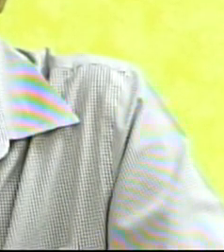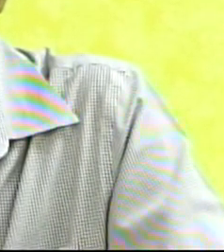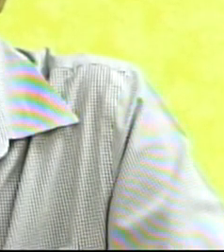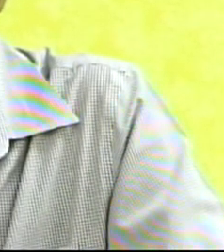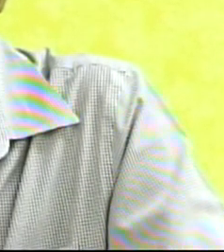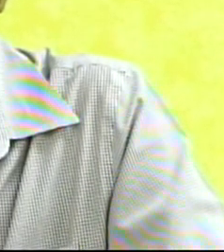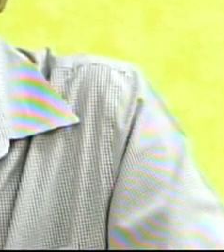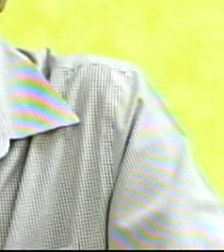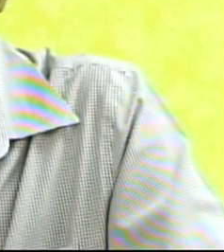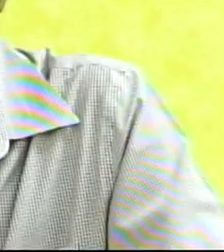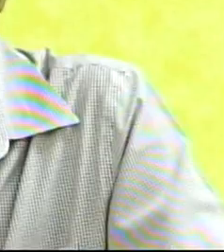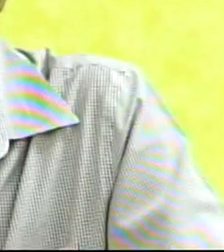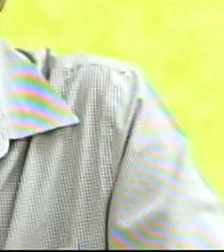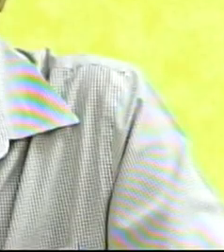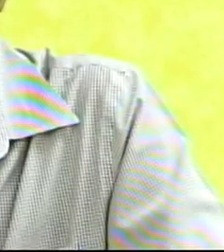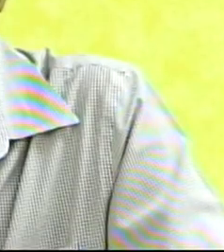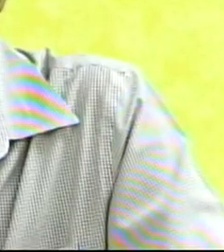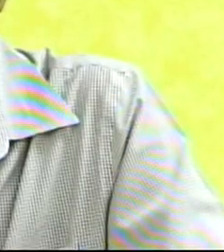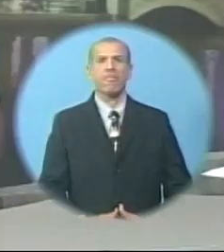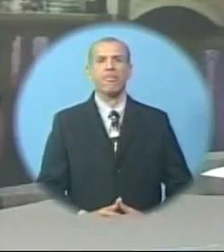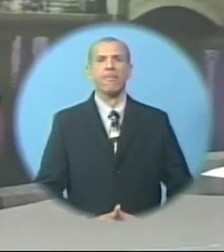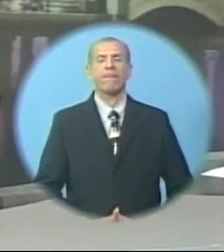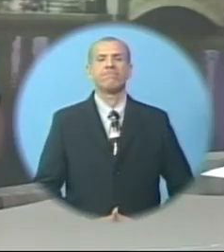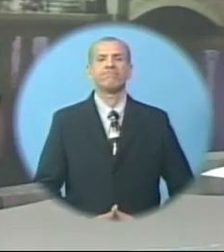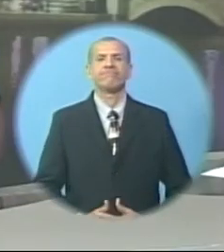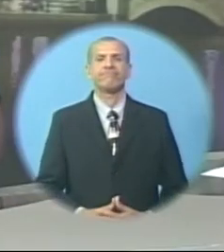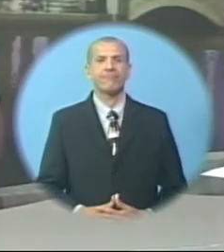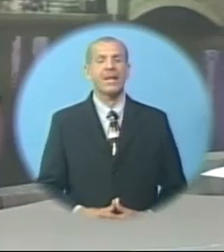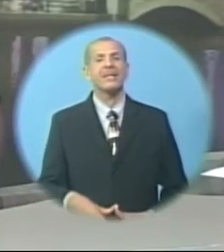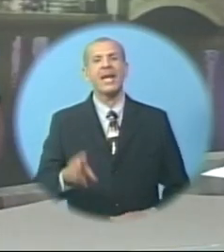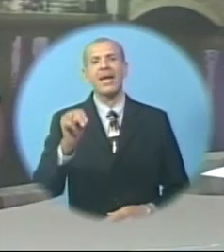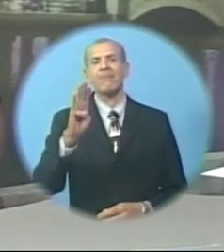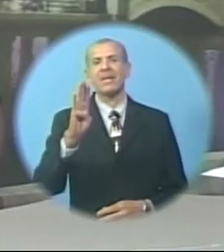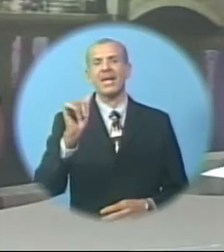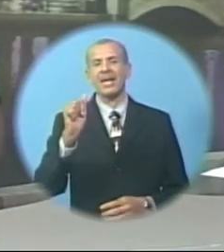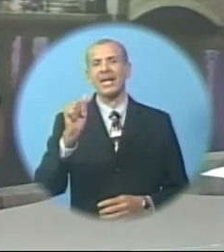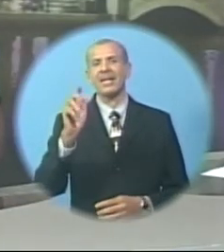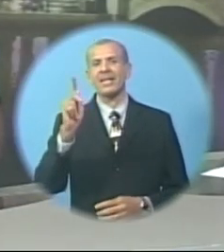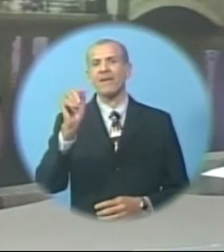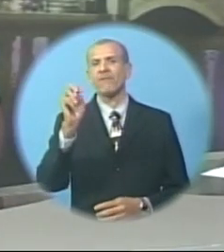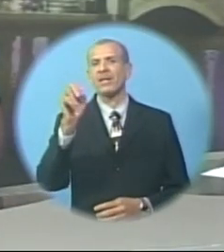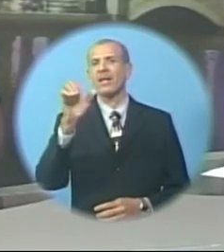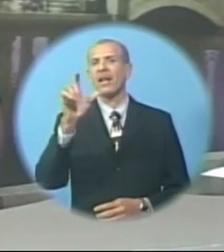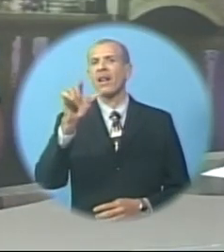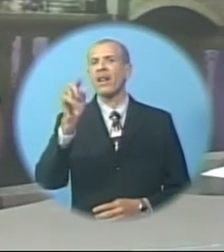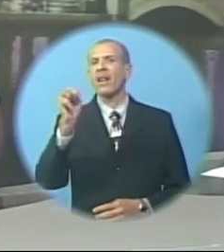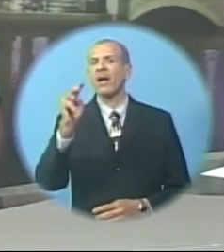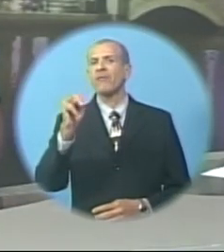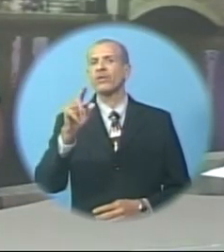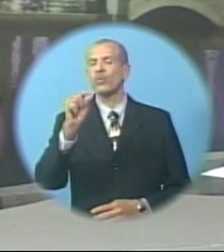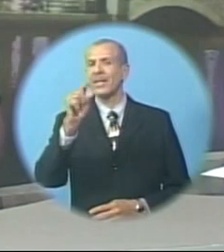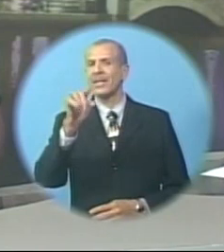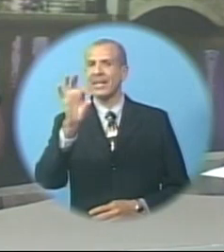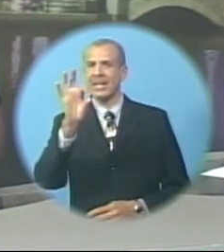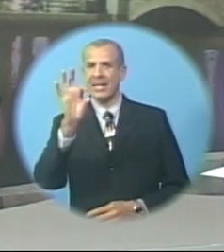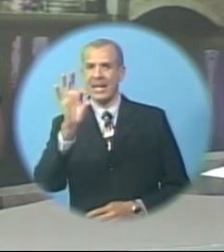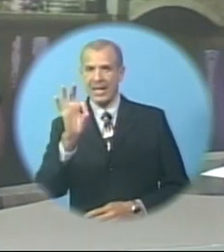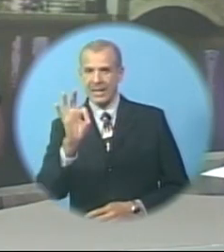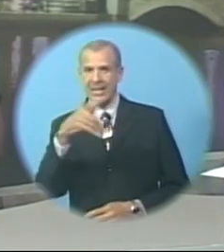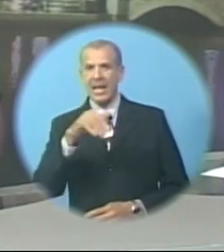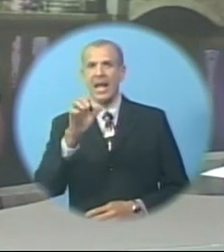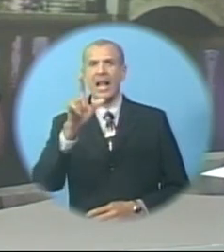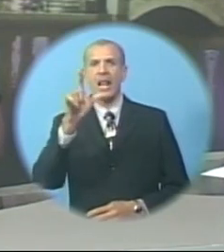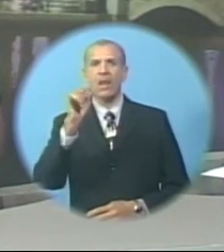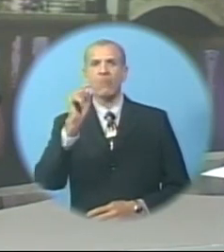fight against doping in sport. To the NBA, Kevin Love scored 29 points and LeBron James added